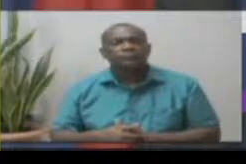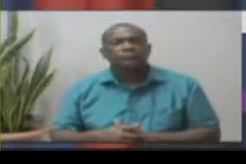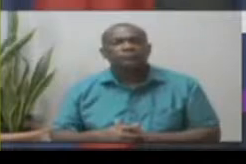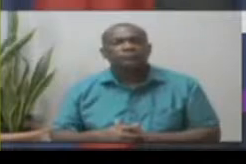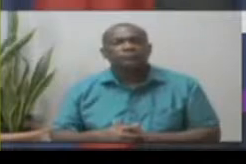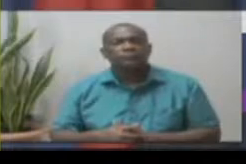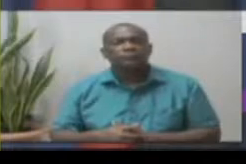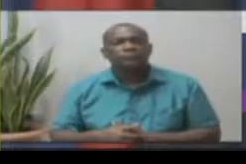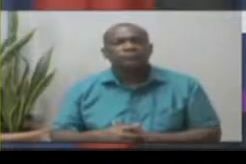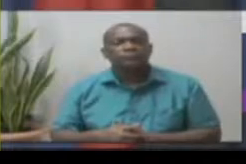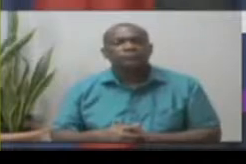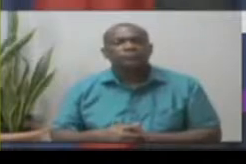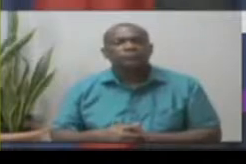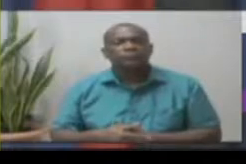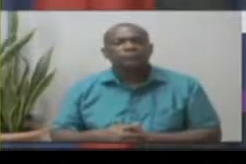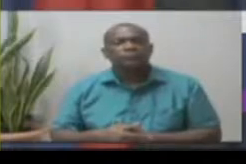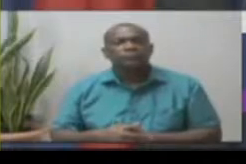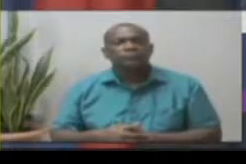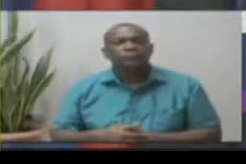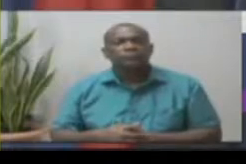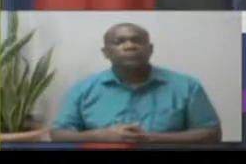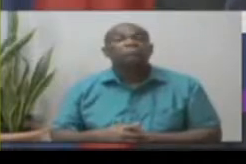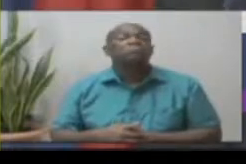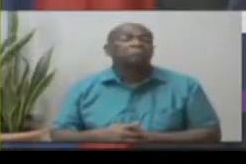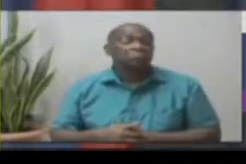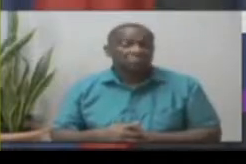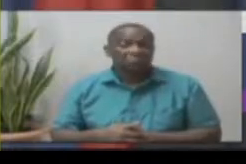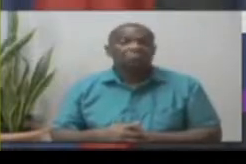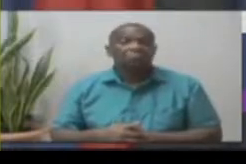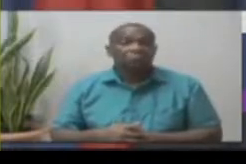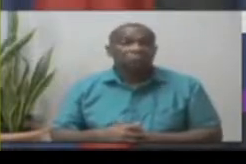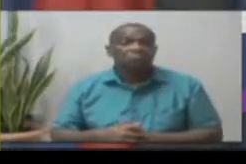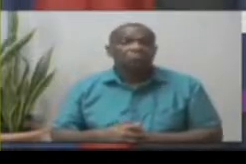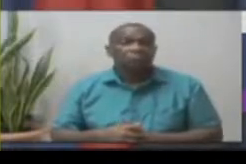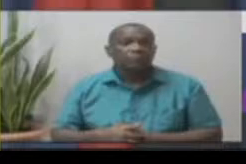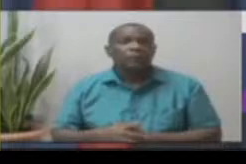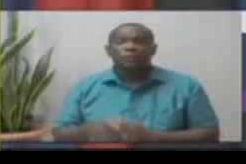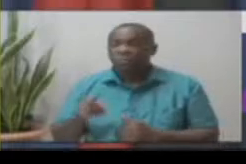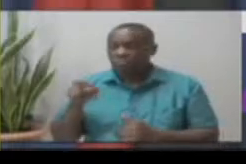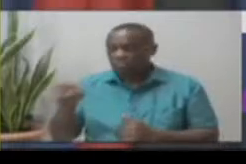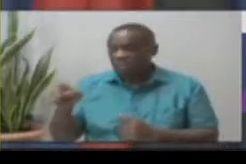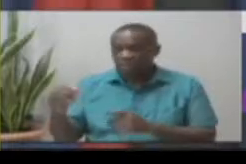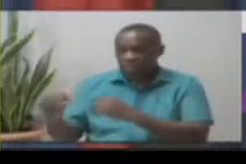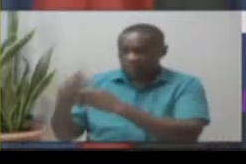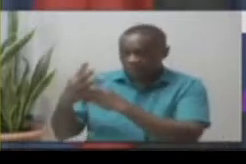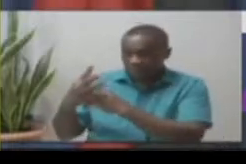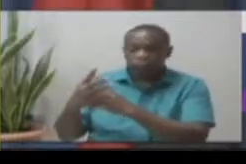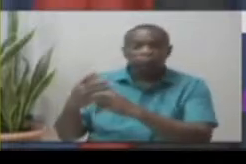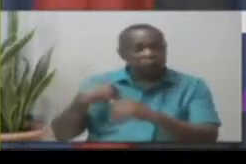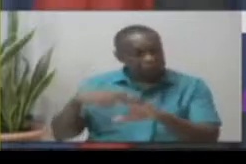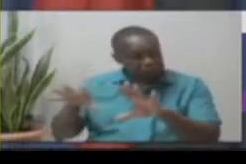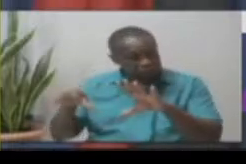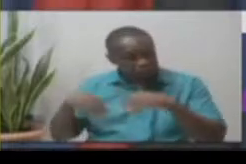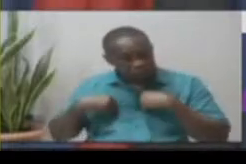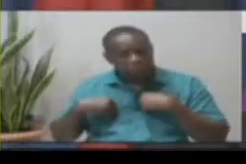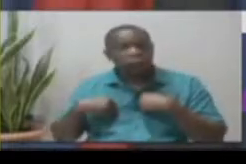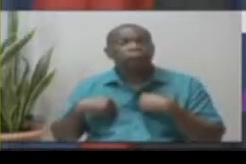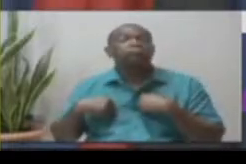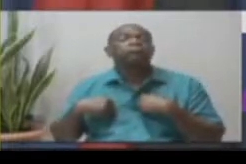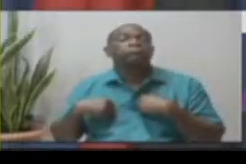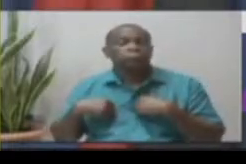that, I have taken that advice, and I say this to the country today. I want you all to listen to me very carefully.